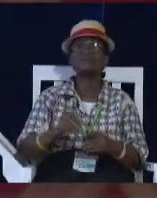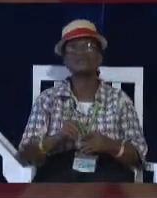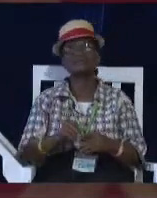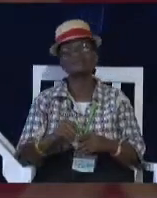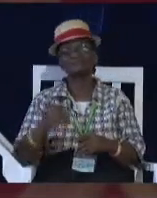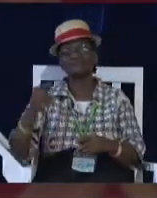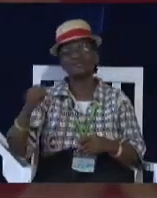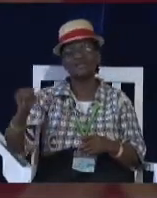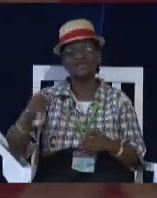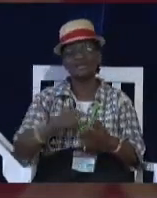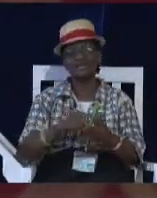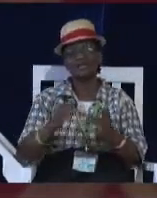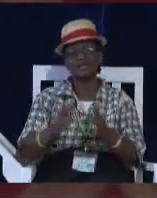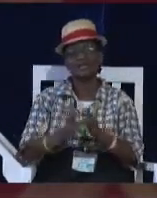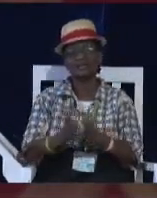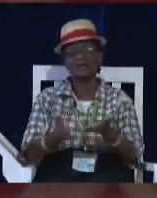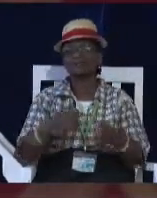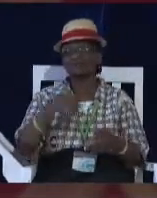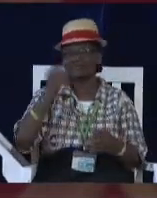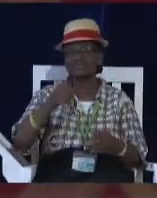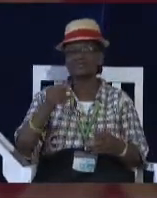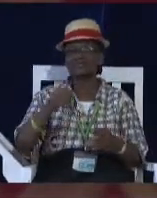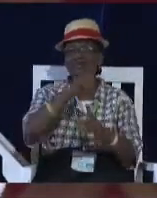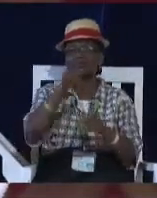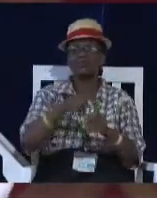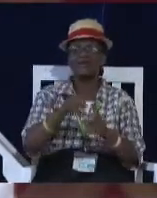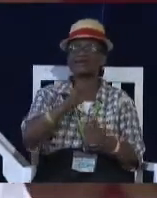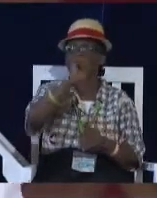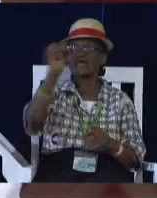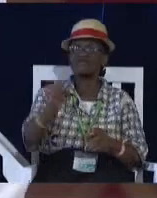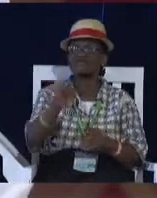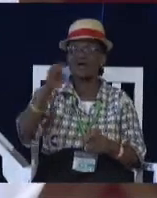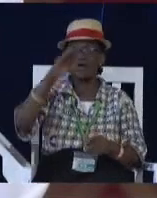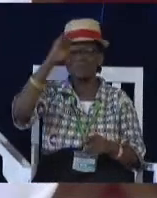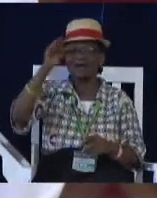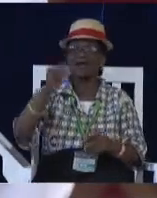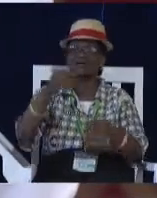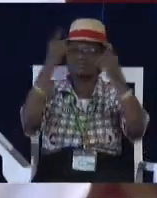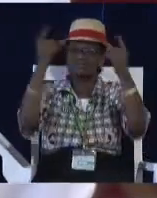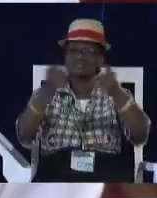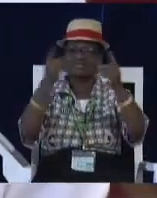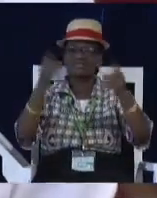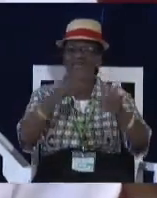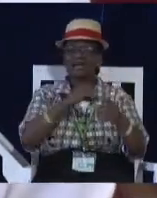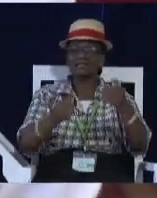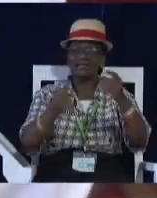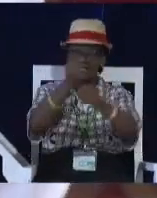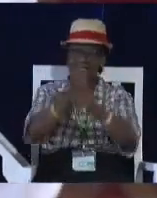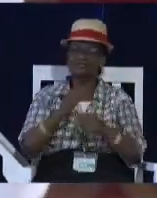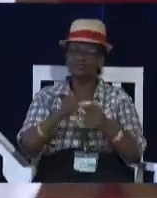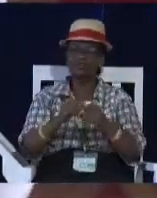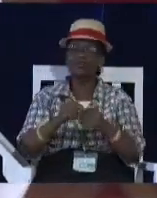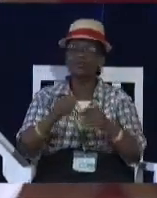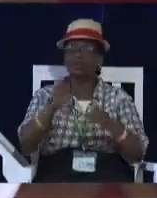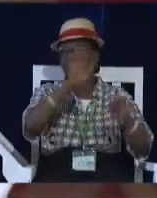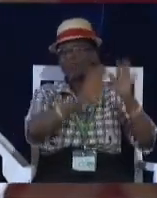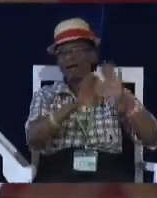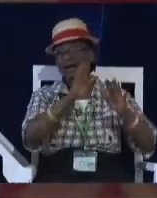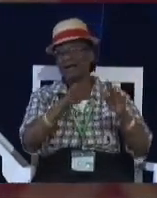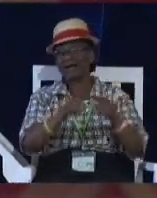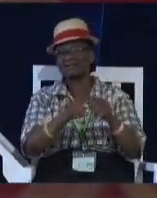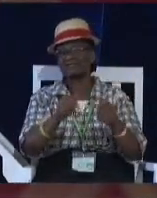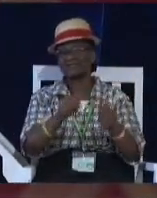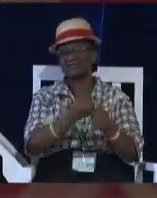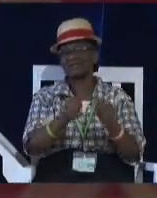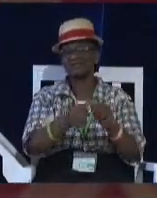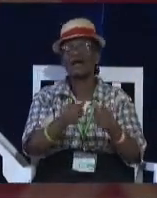the Bible says whenever man sinned and they get into trouble as a result and they begin to